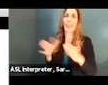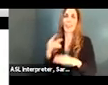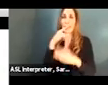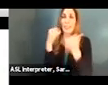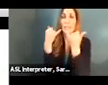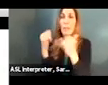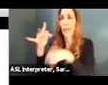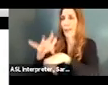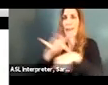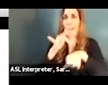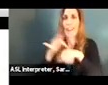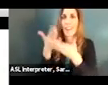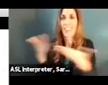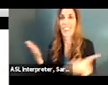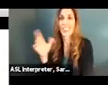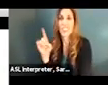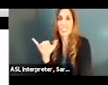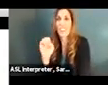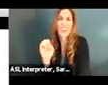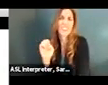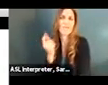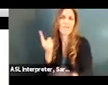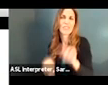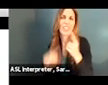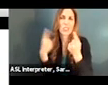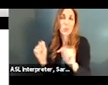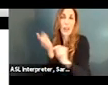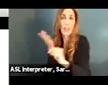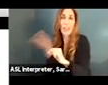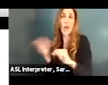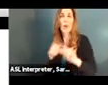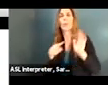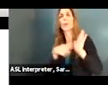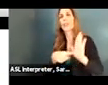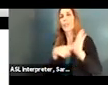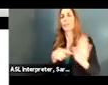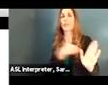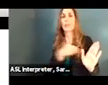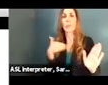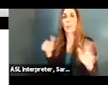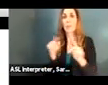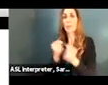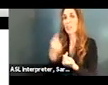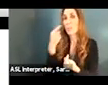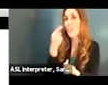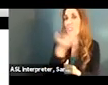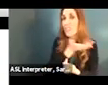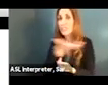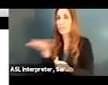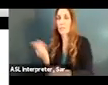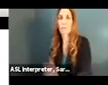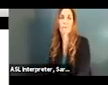the devices or try out on the spot, but we can demonstrate to the members of the team. So typically